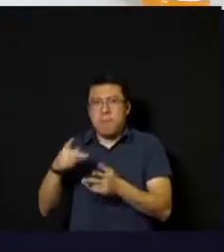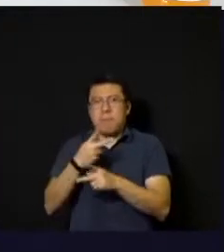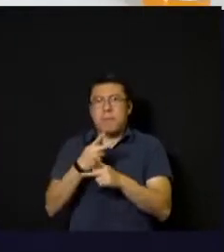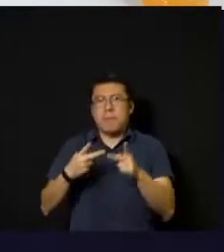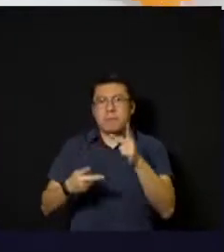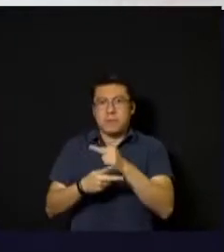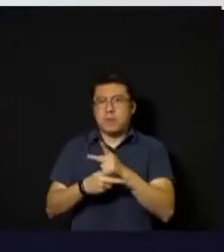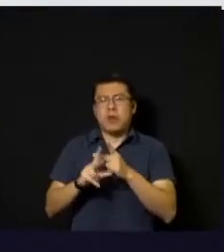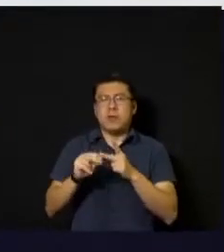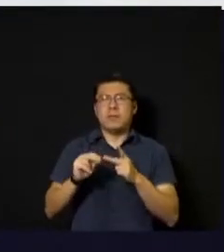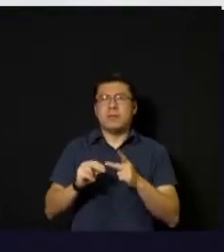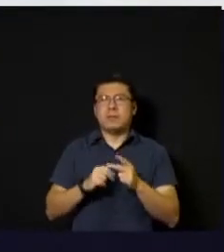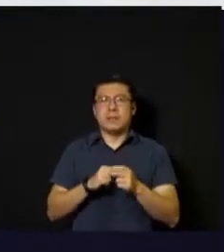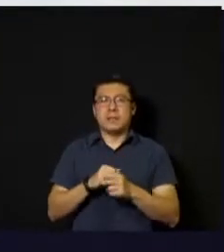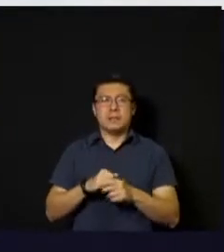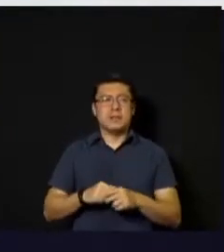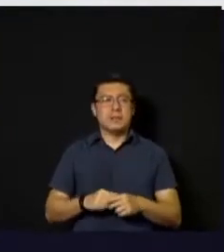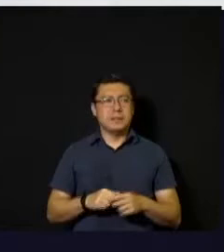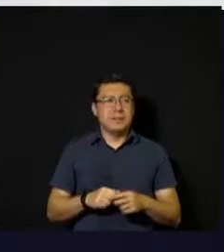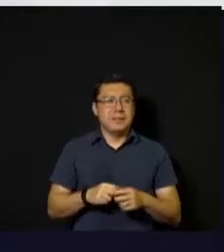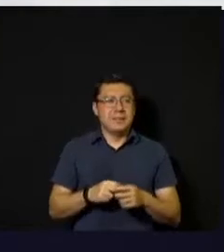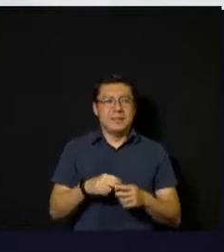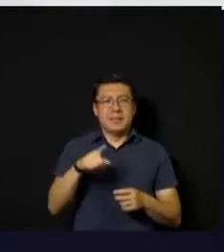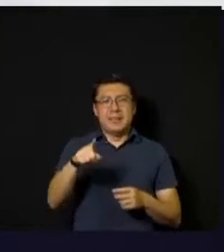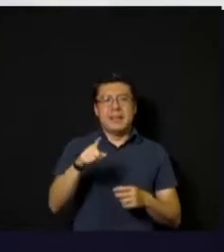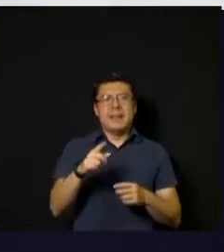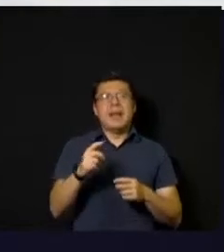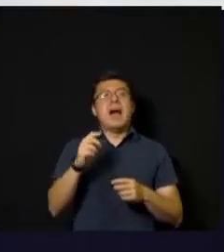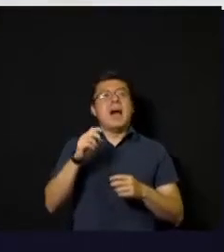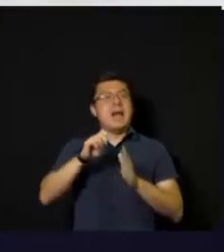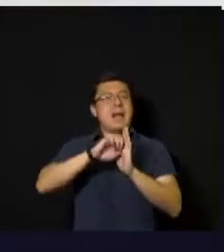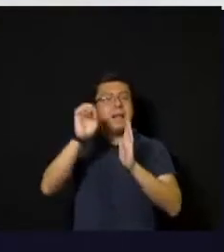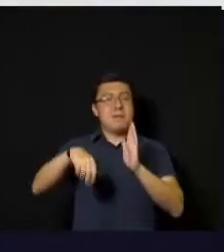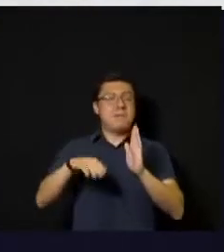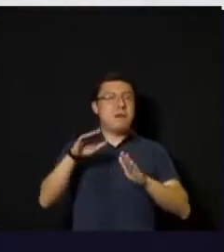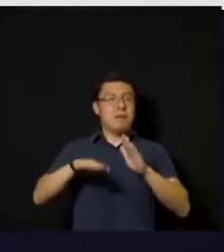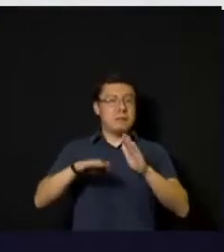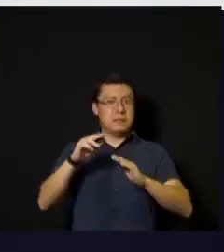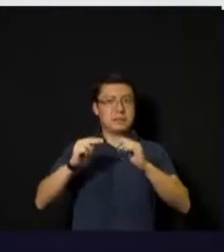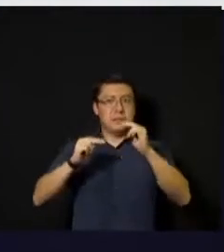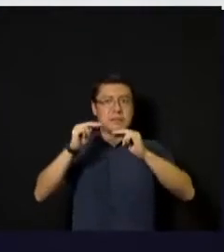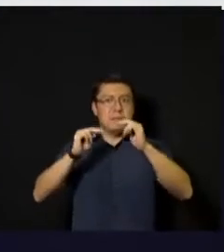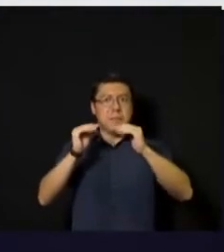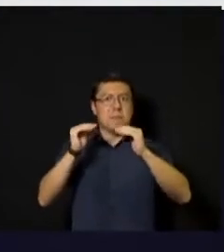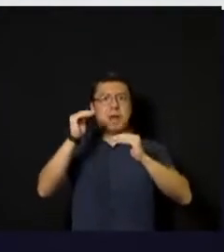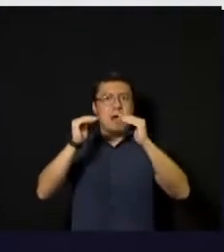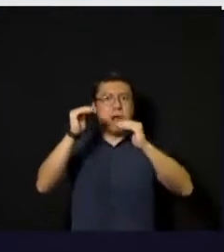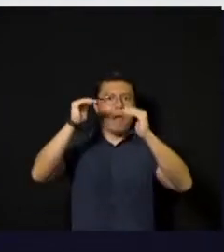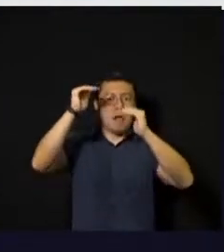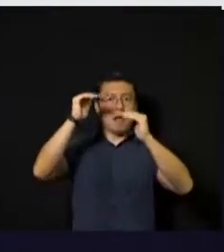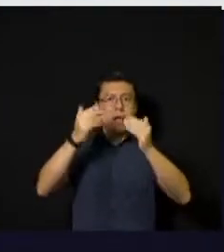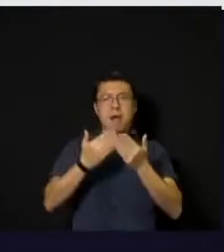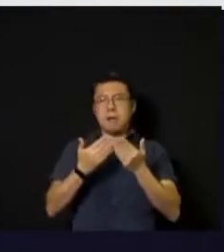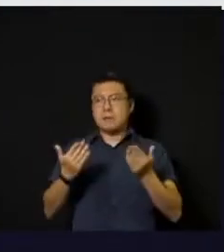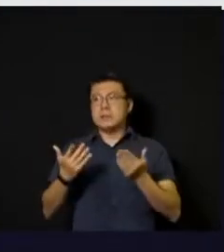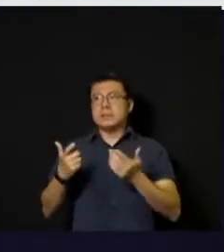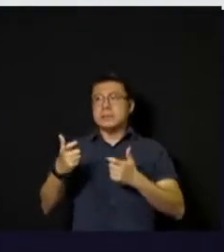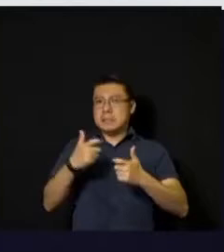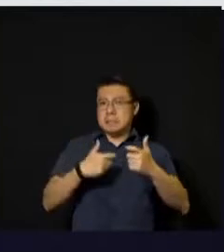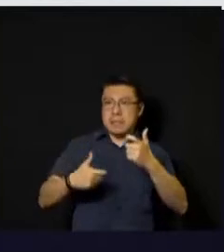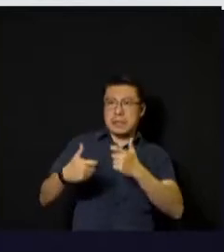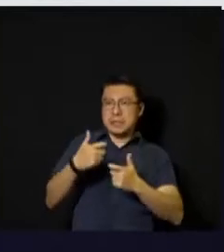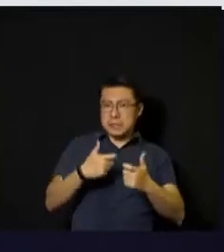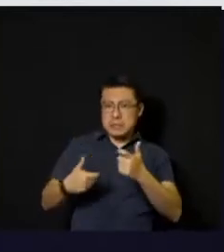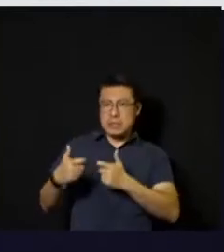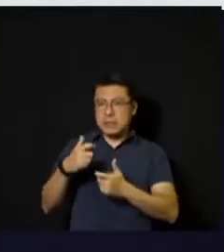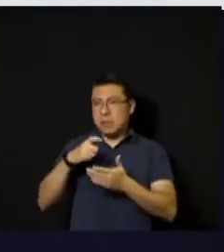I don't know. Sometimes it happens that we have a level and we want to keep on investing on the same with what